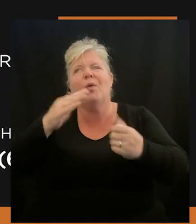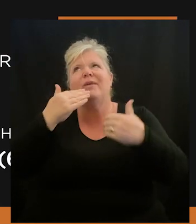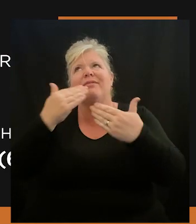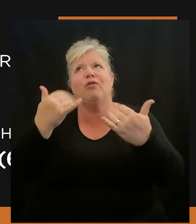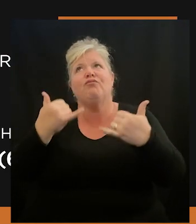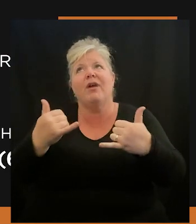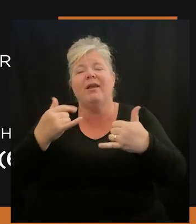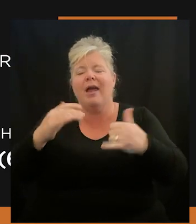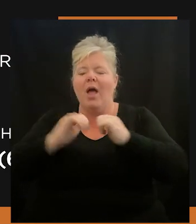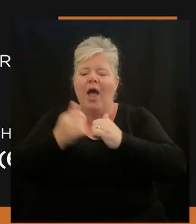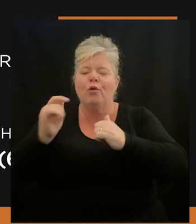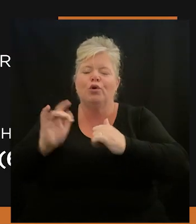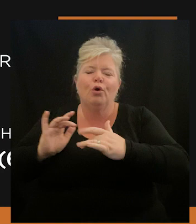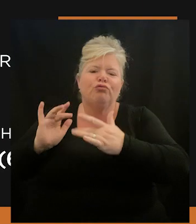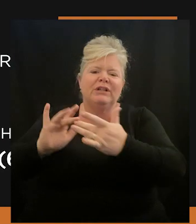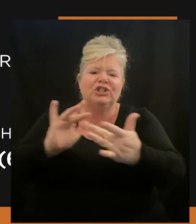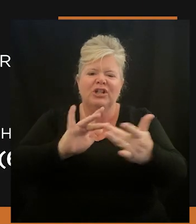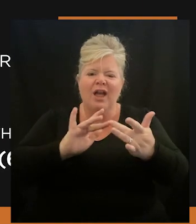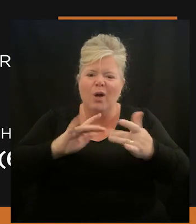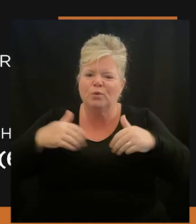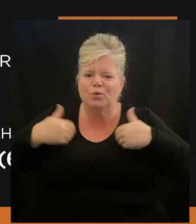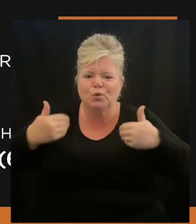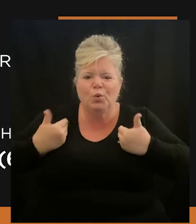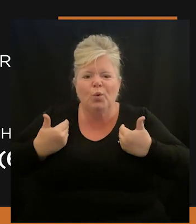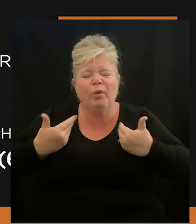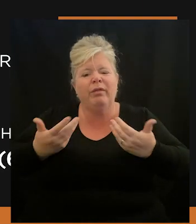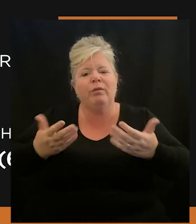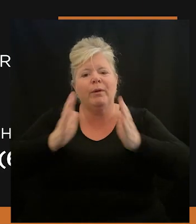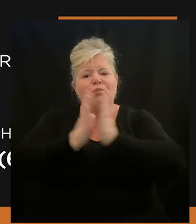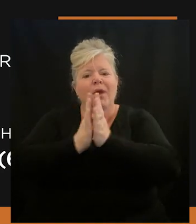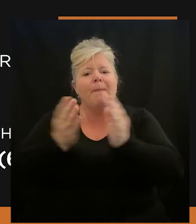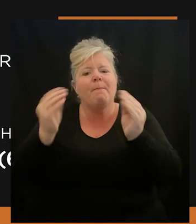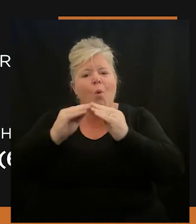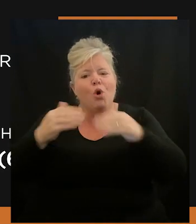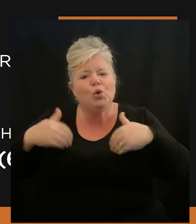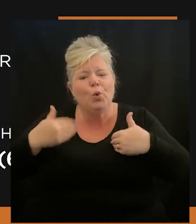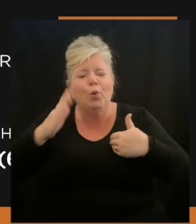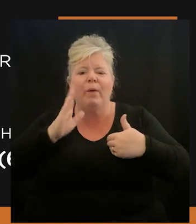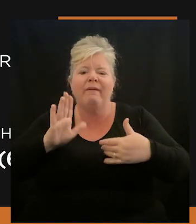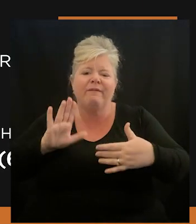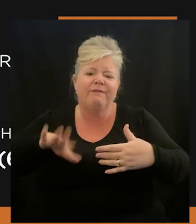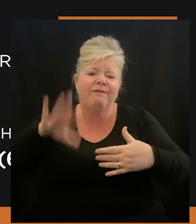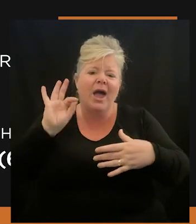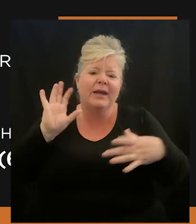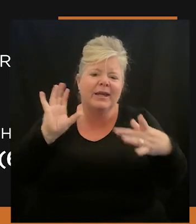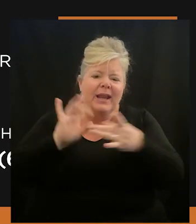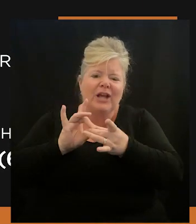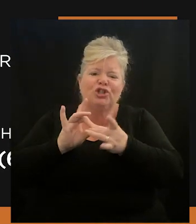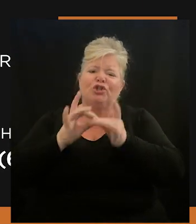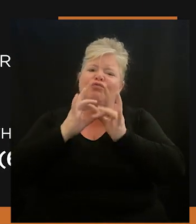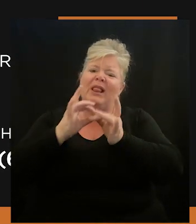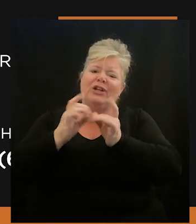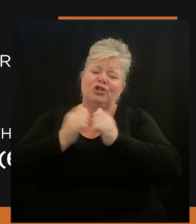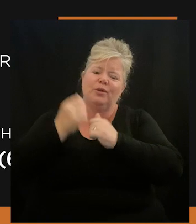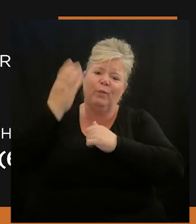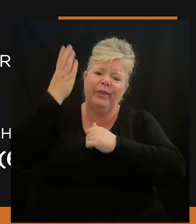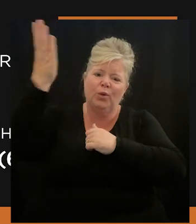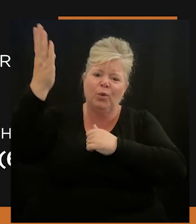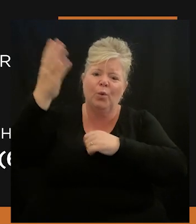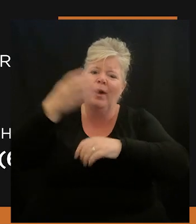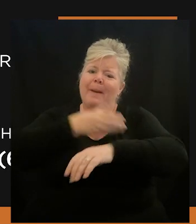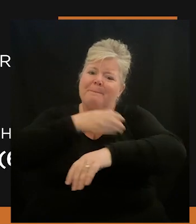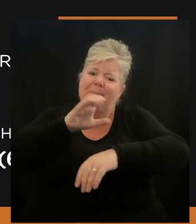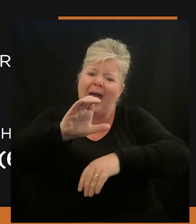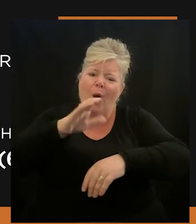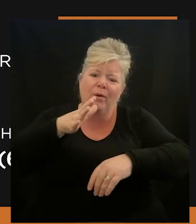how you're reaching and touching all these youth, God. We ask you that more and more youth would begin to find connection, find relationship with you, Heavenly Father. Empower